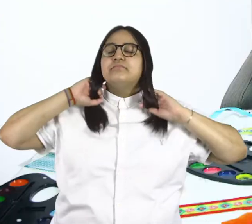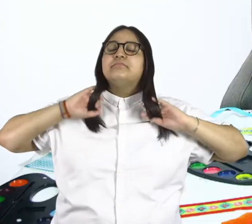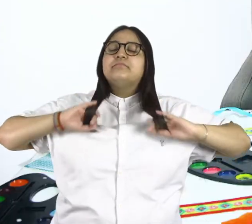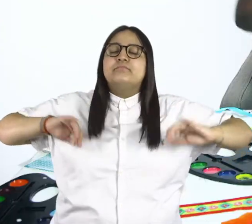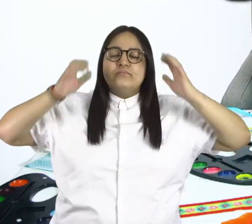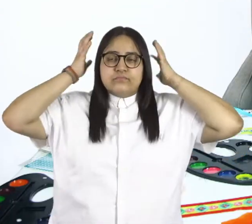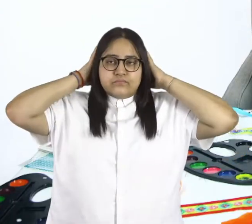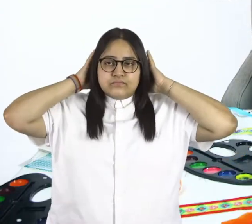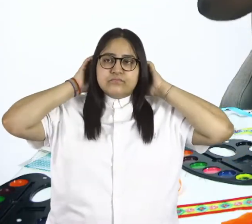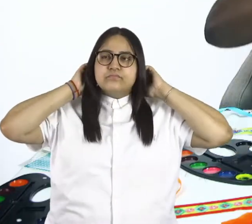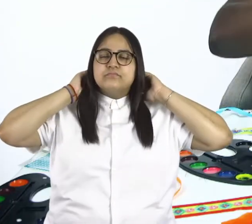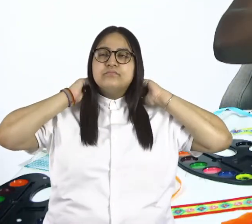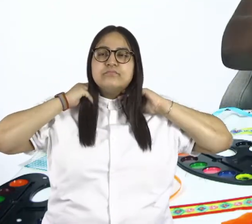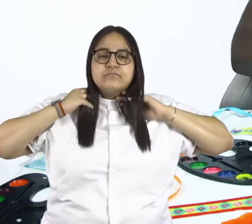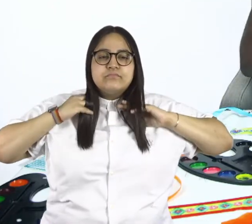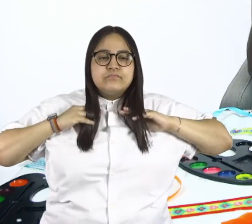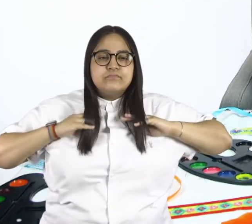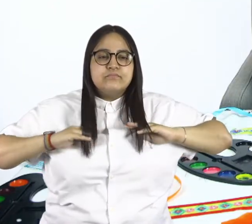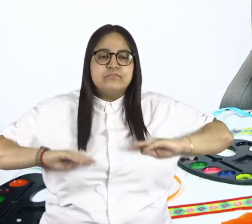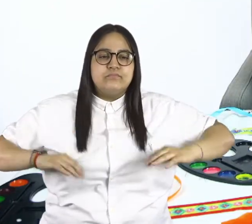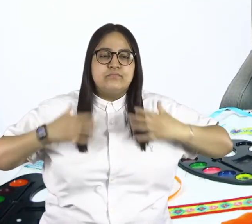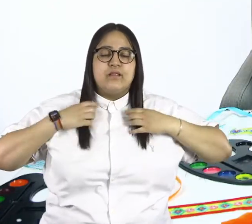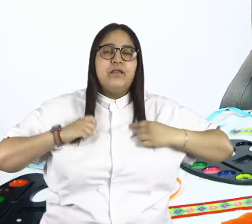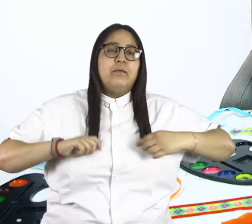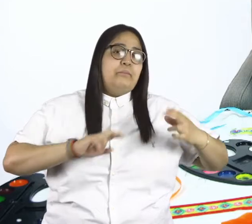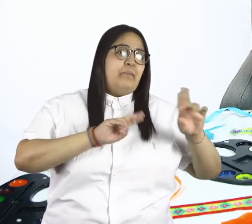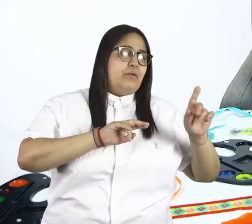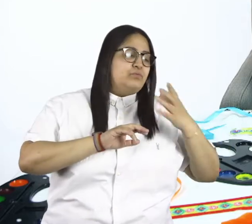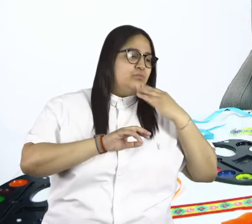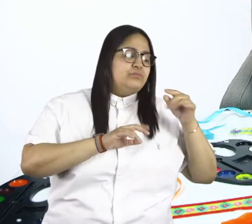So we're gonna go back to our PVA glue,